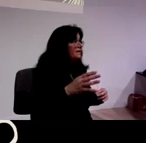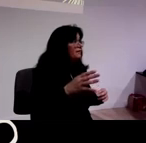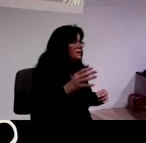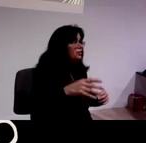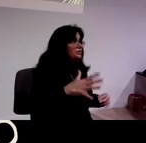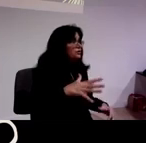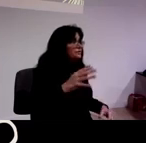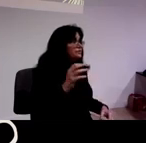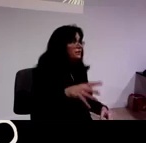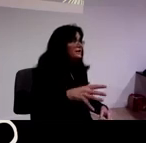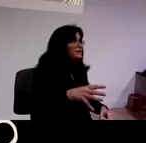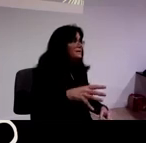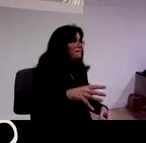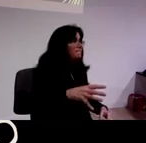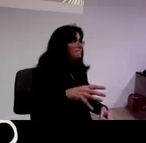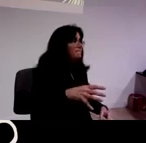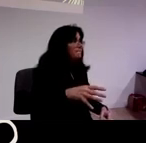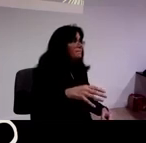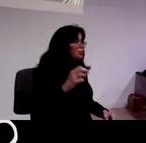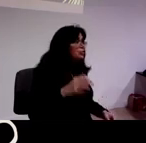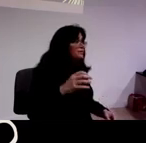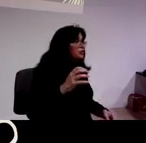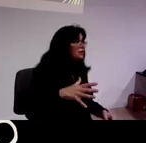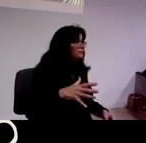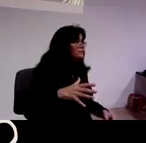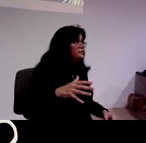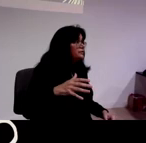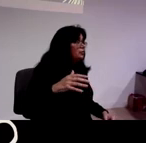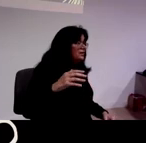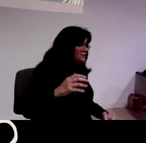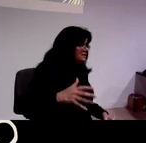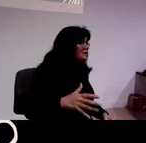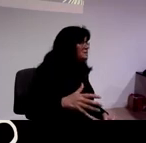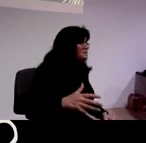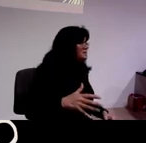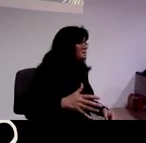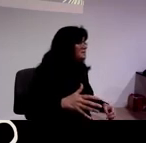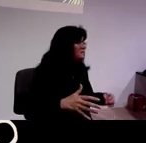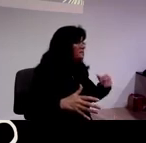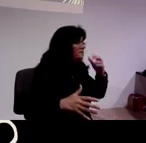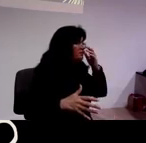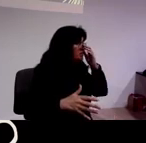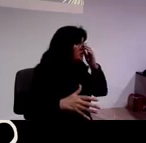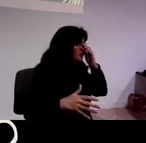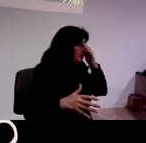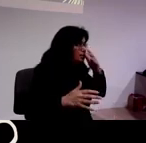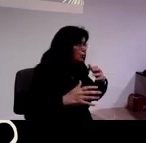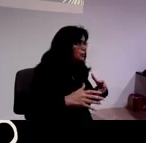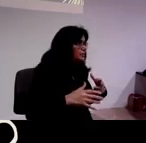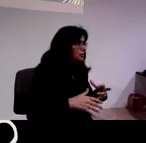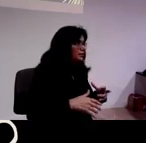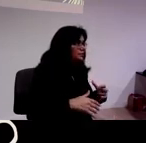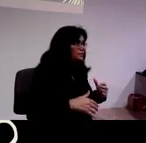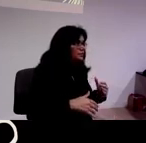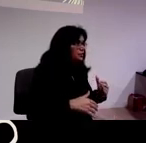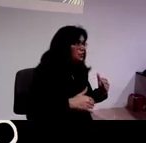that there will be times of plenty. There will be times where there is less, And there will